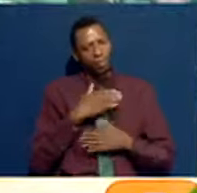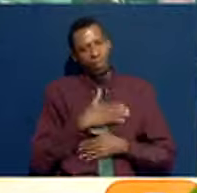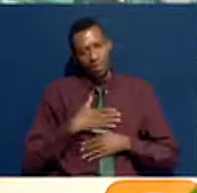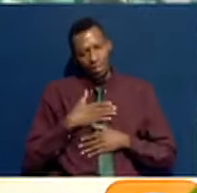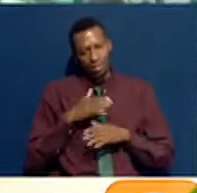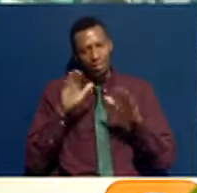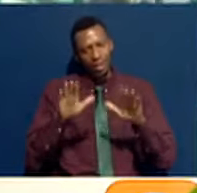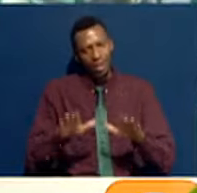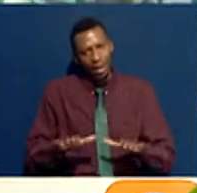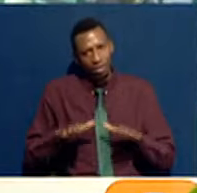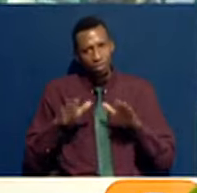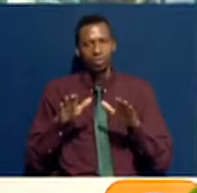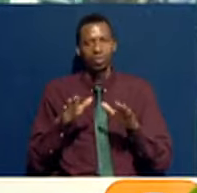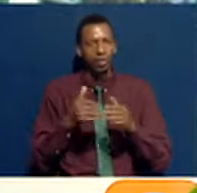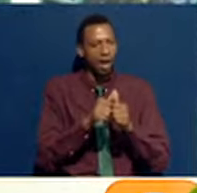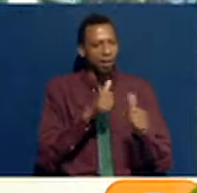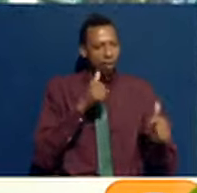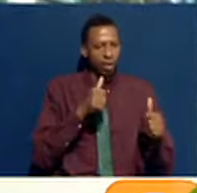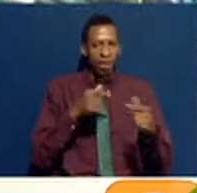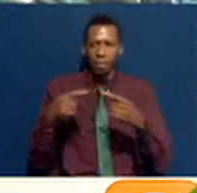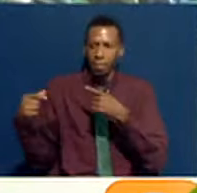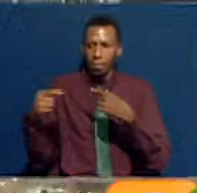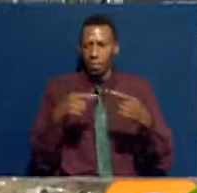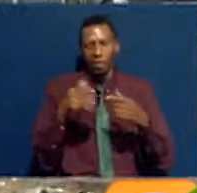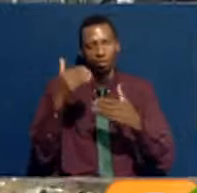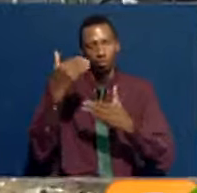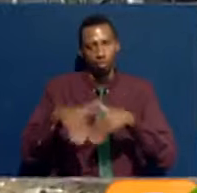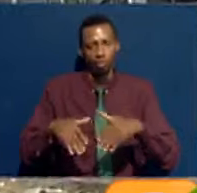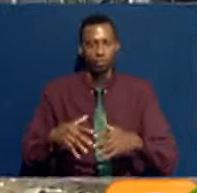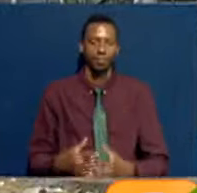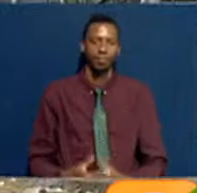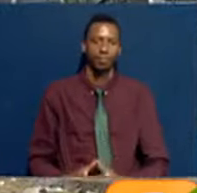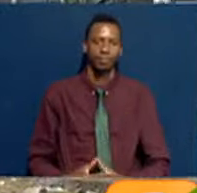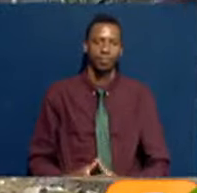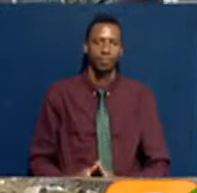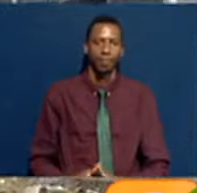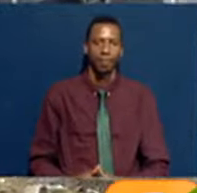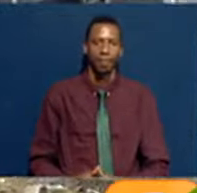and avoid any form of retaliation. Stephen Leto, Citizen TV.